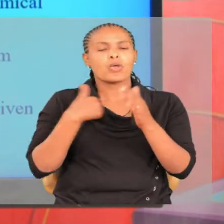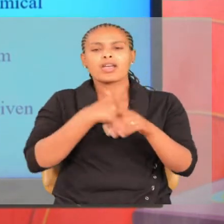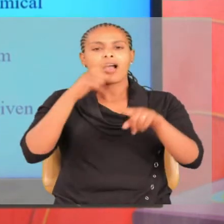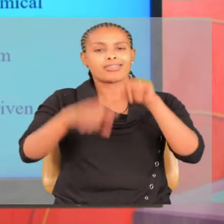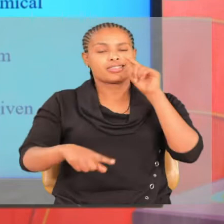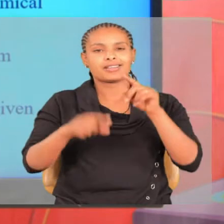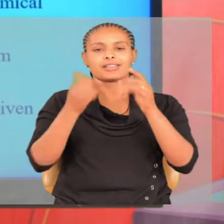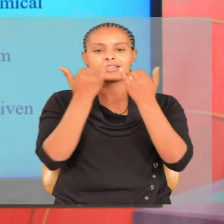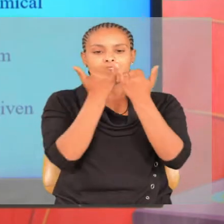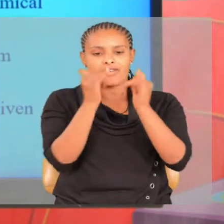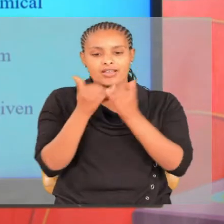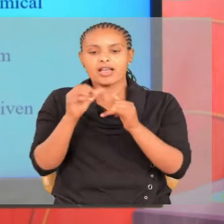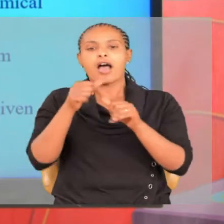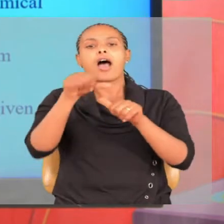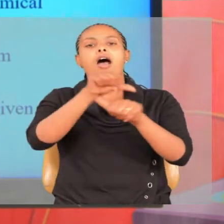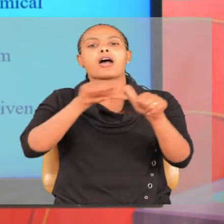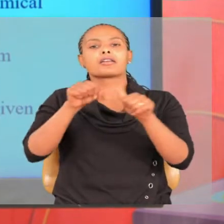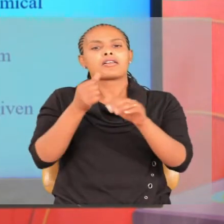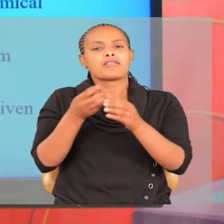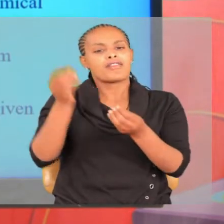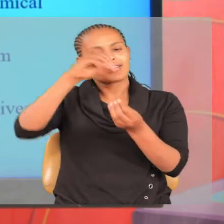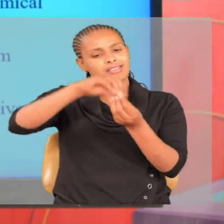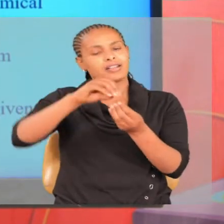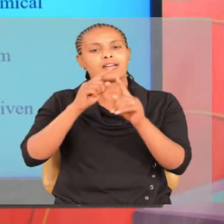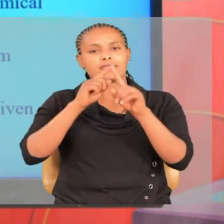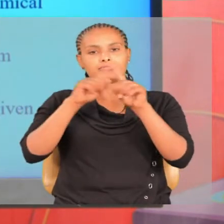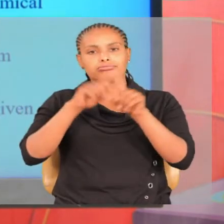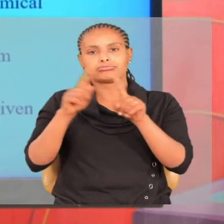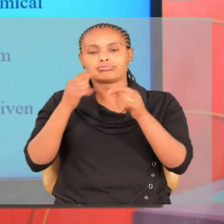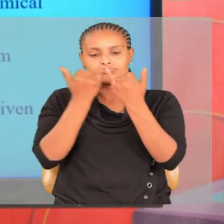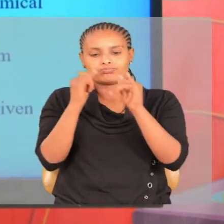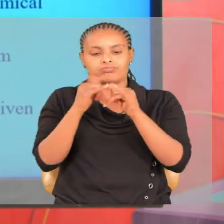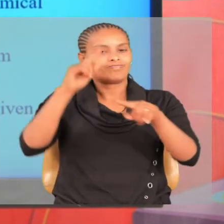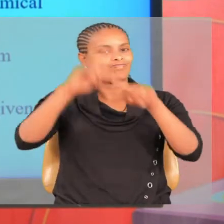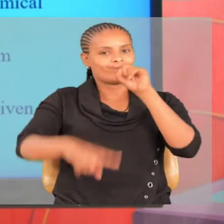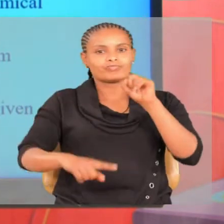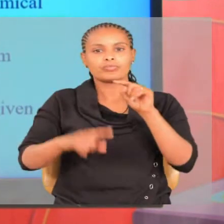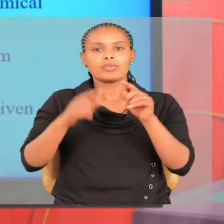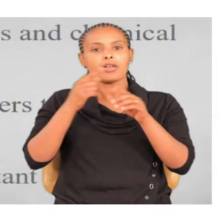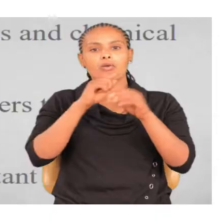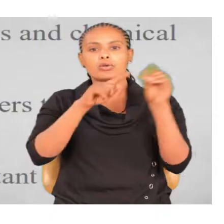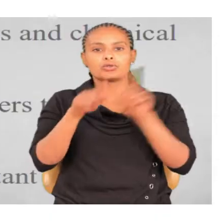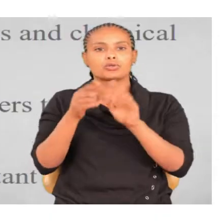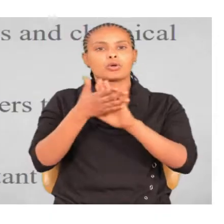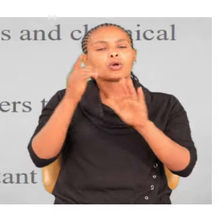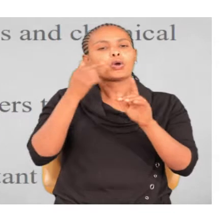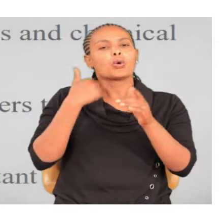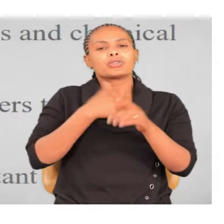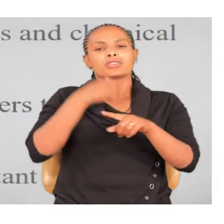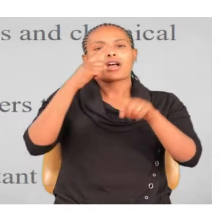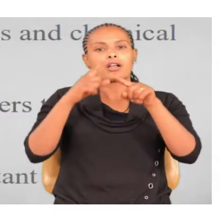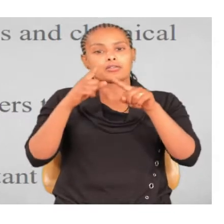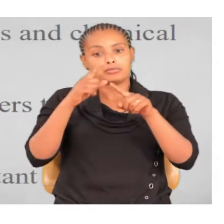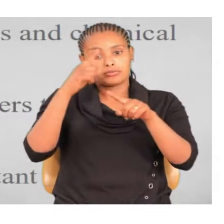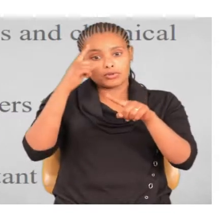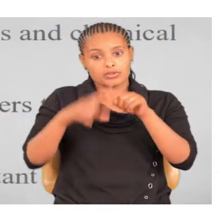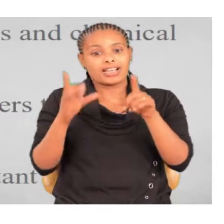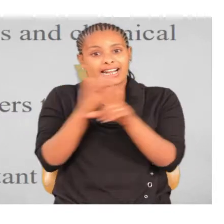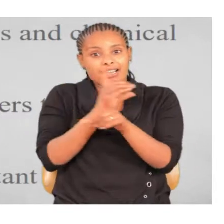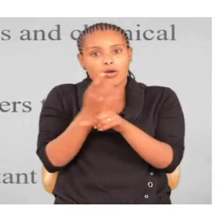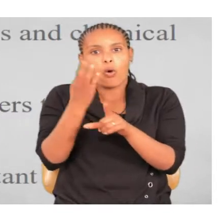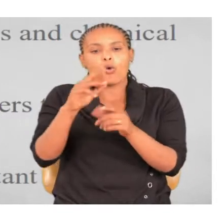divide atoms further, according to Dalton's atomic theory, which cannot be created